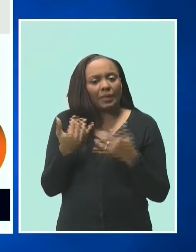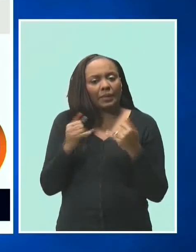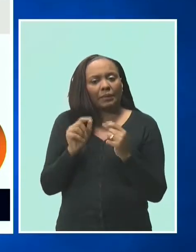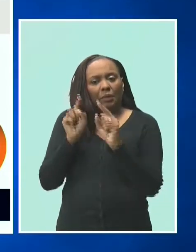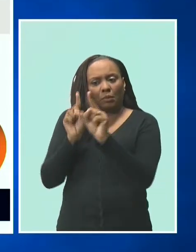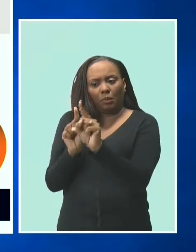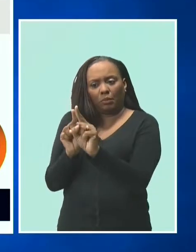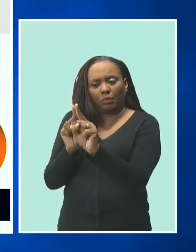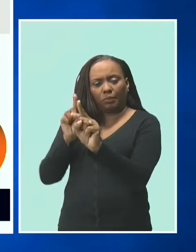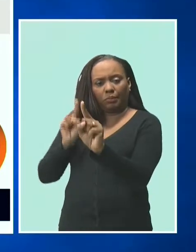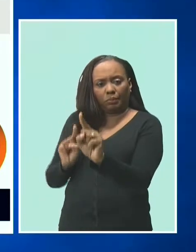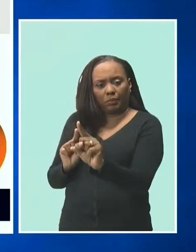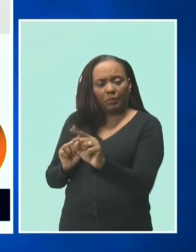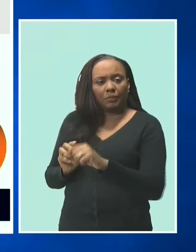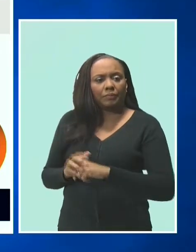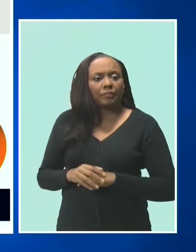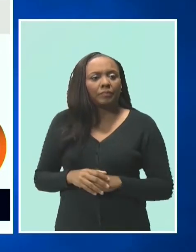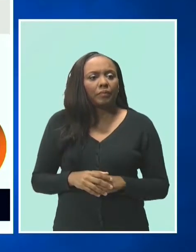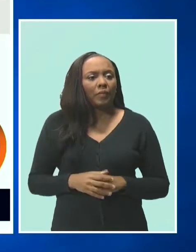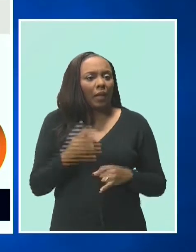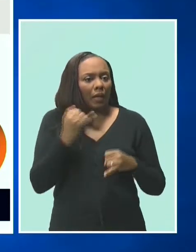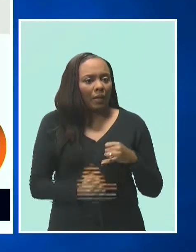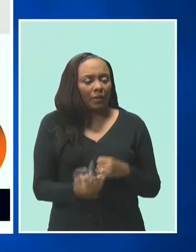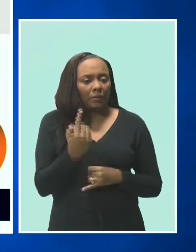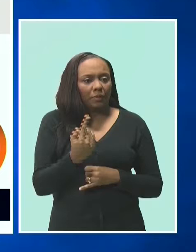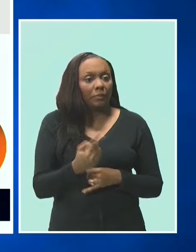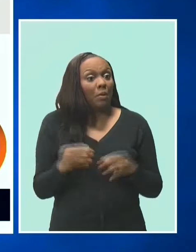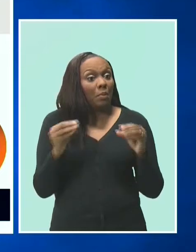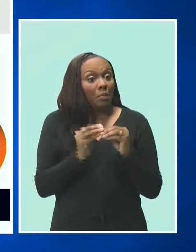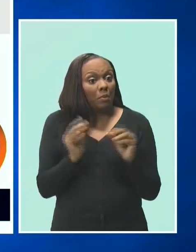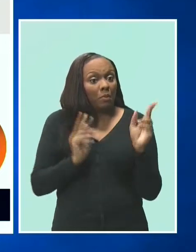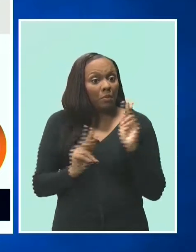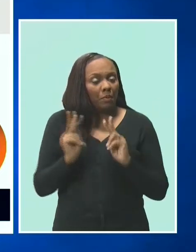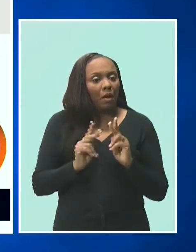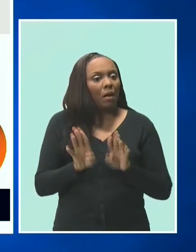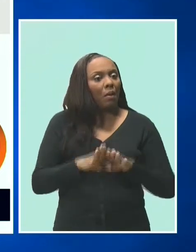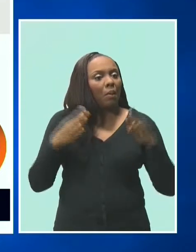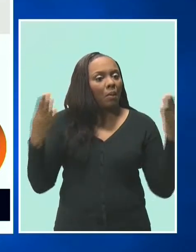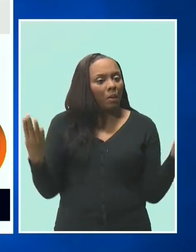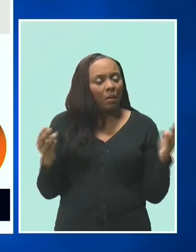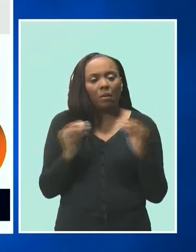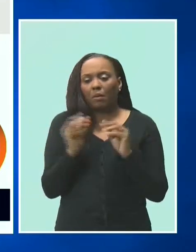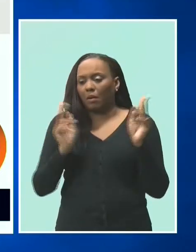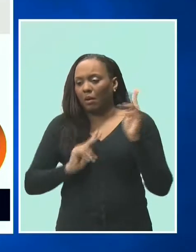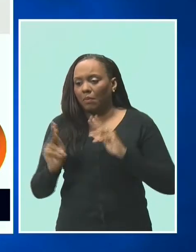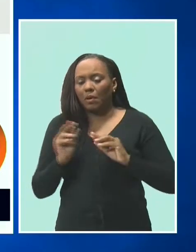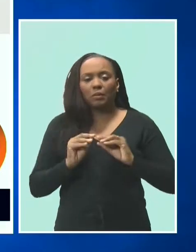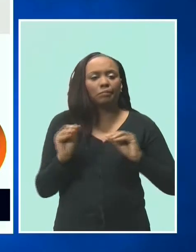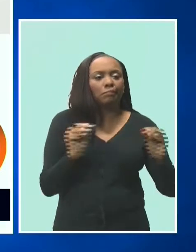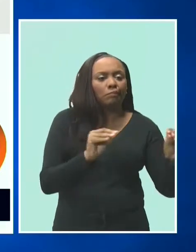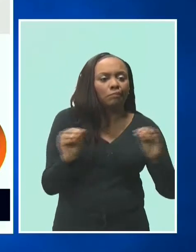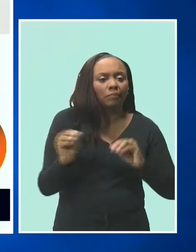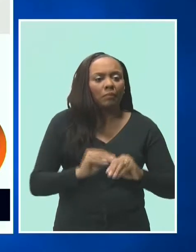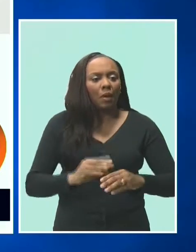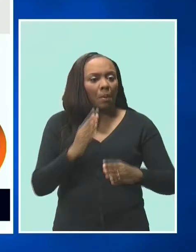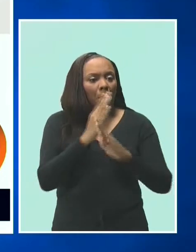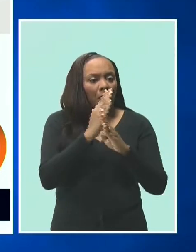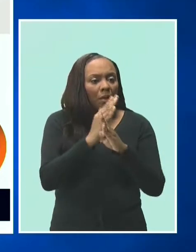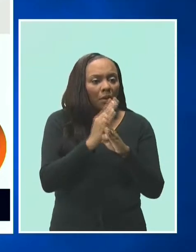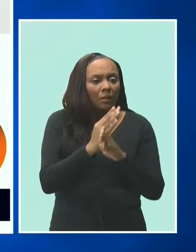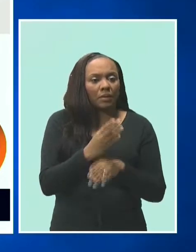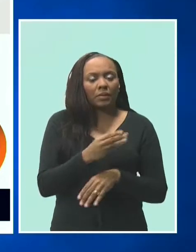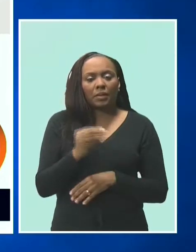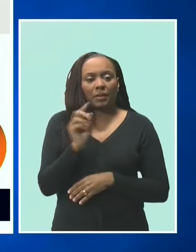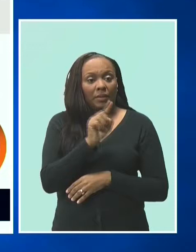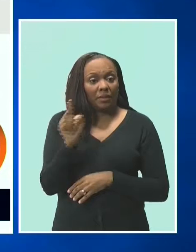touch on is that since more places are now open, meaning that possibly more people will be moving around, buses and PSVs will operate